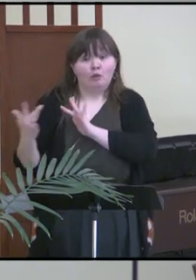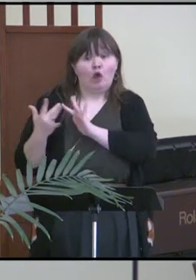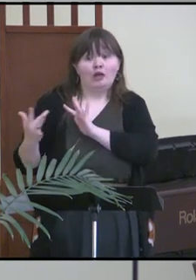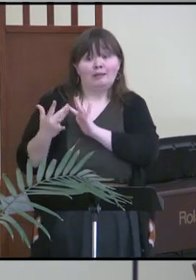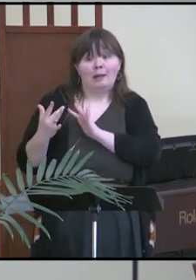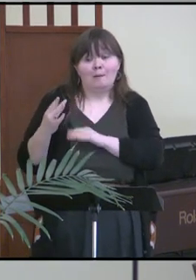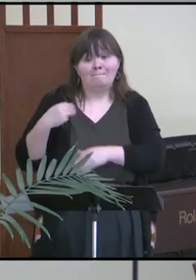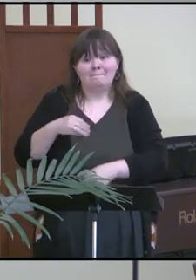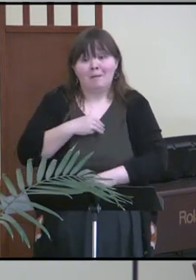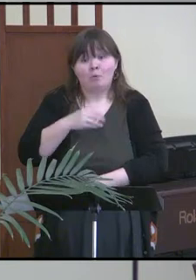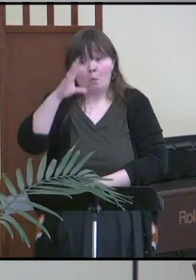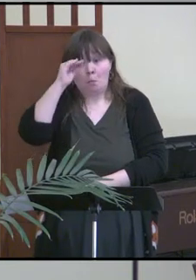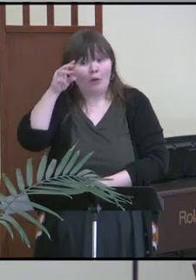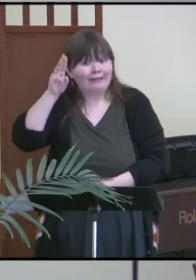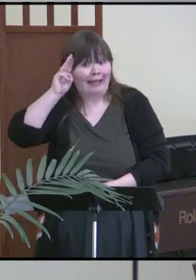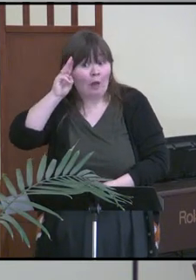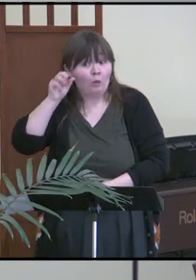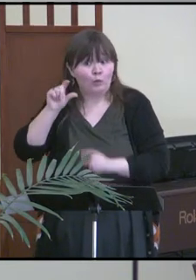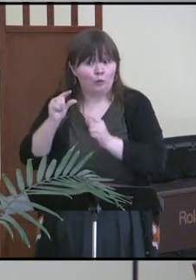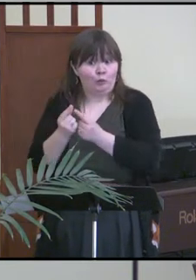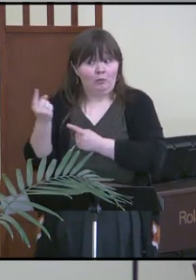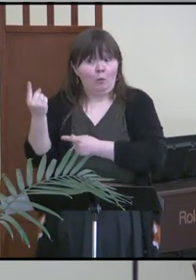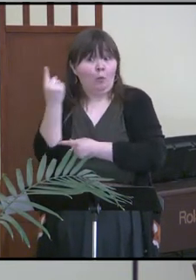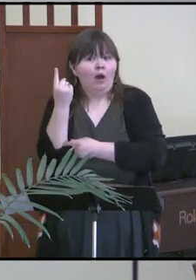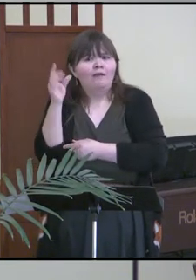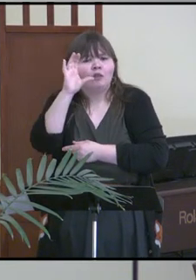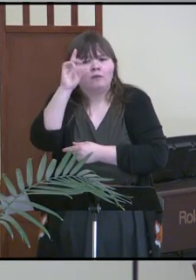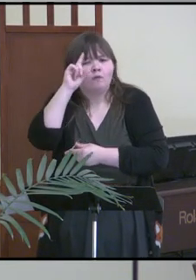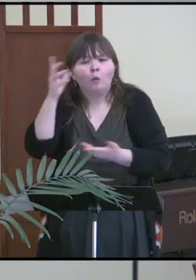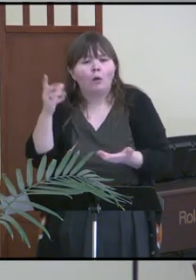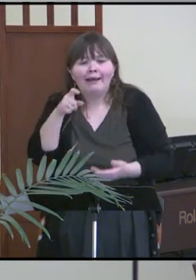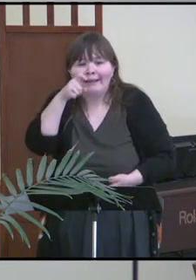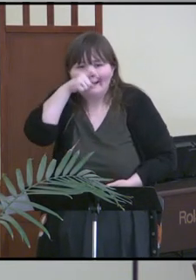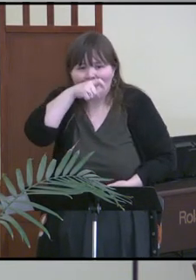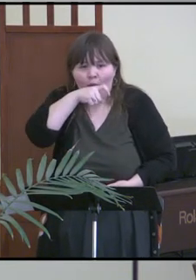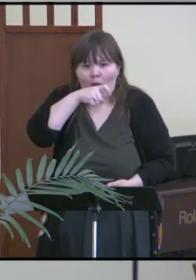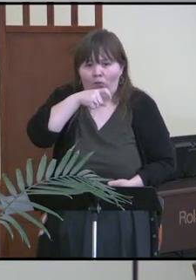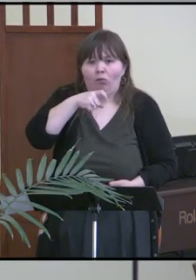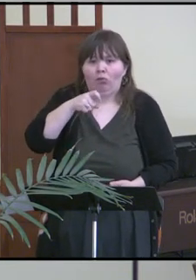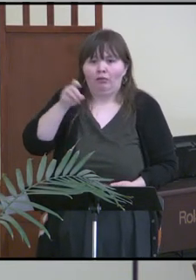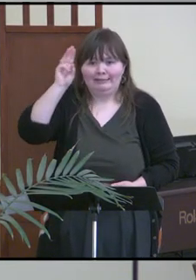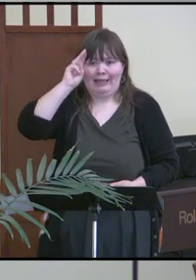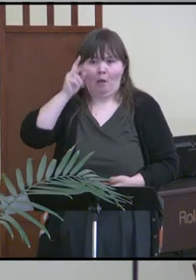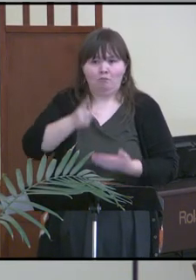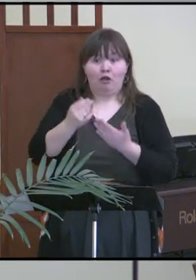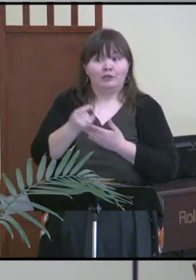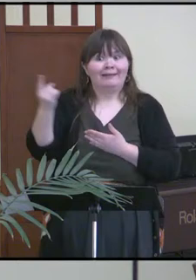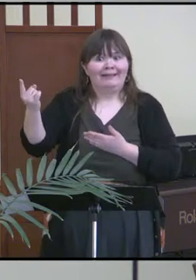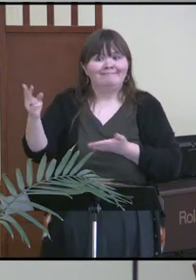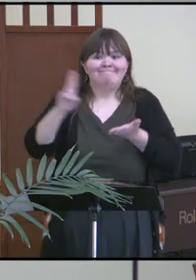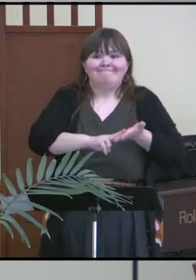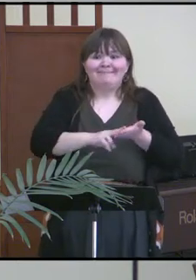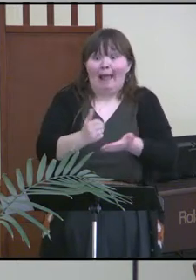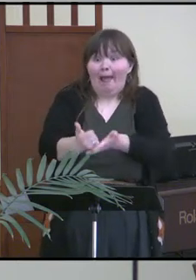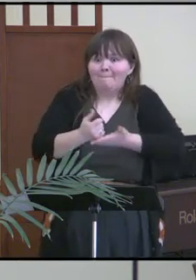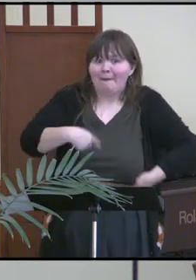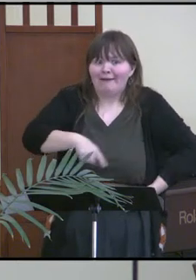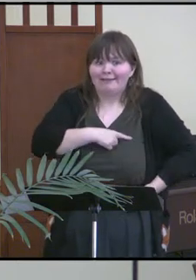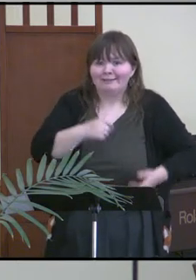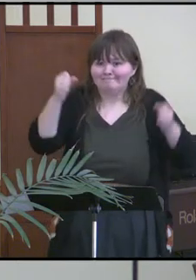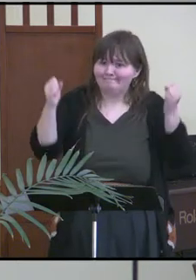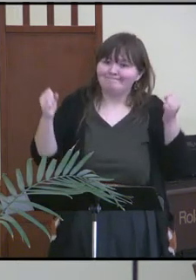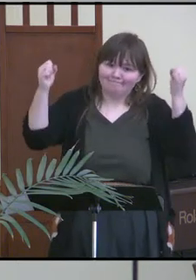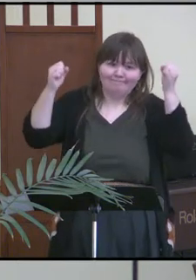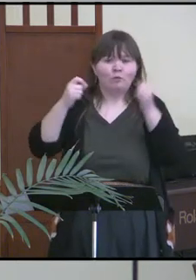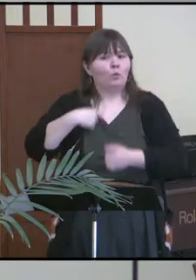Boy Scout troop because one of them is looking for an Eagle Scout project, and he has signed on to help us. So